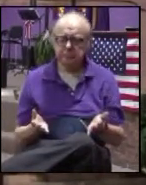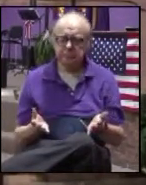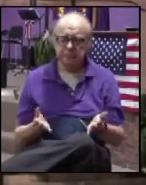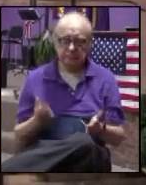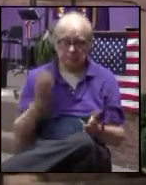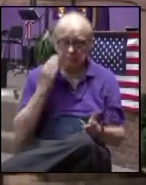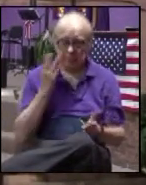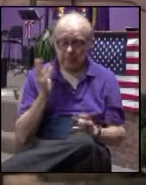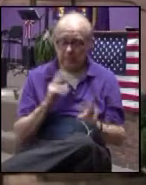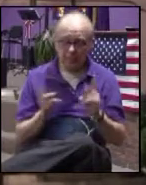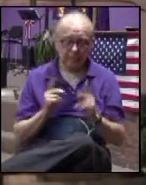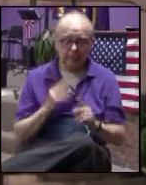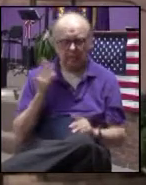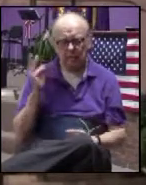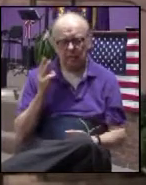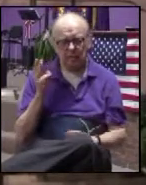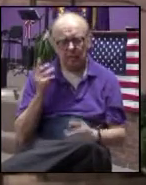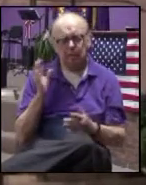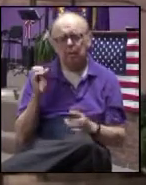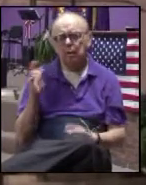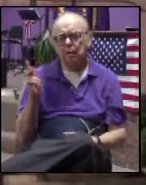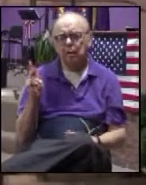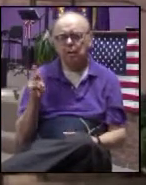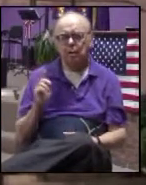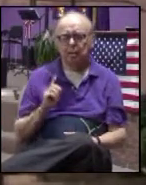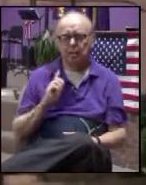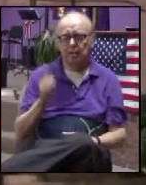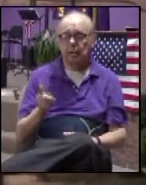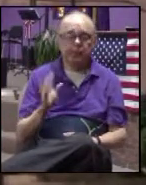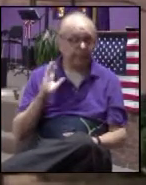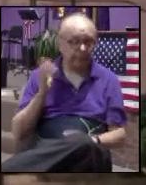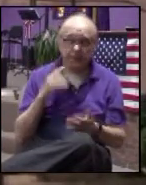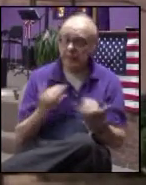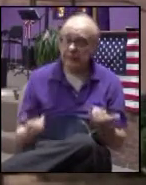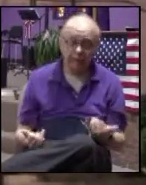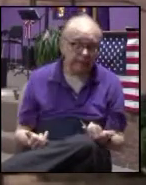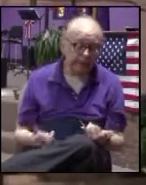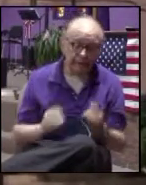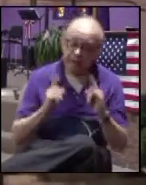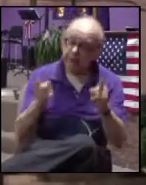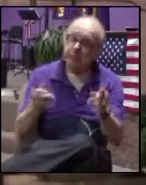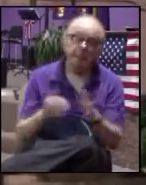know a lot of you are probably wondering, okay, he's gone off his rocker, here he goes again.